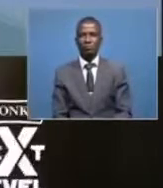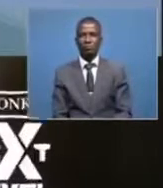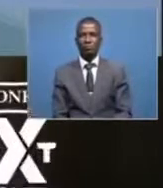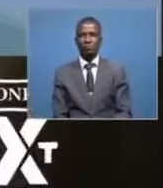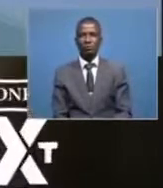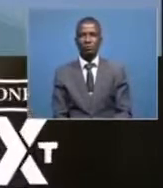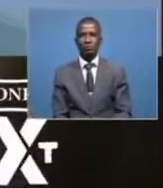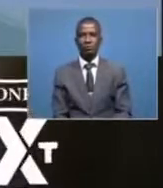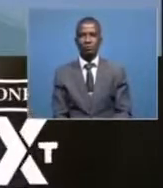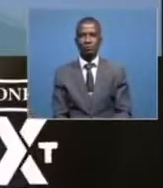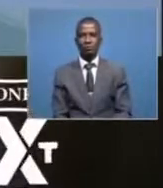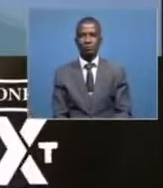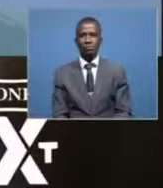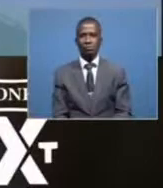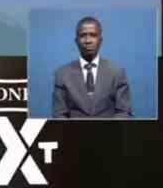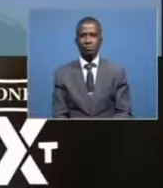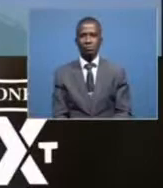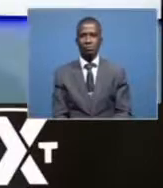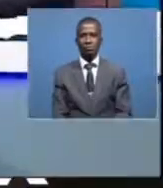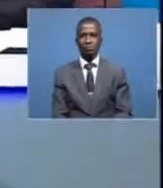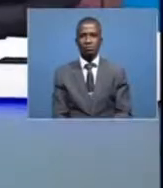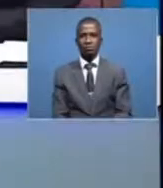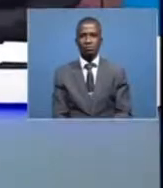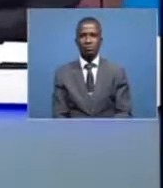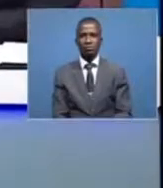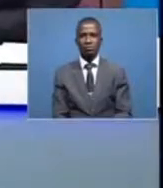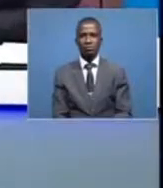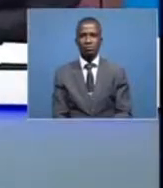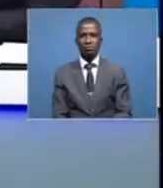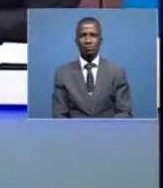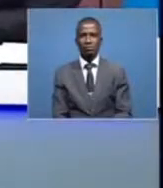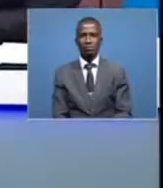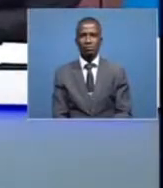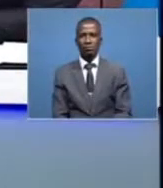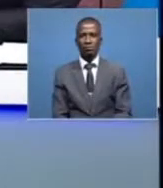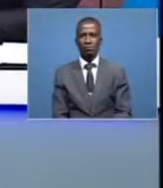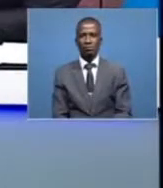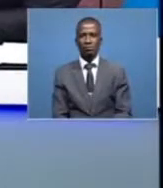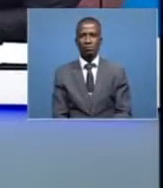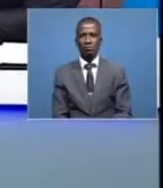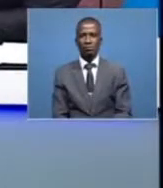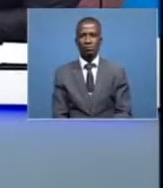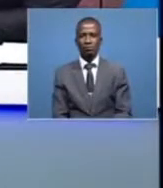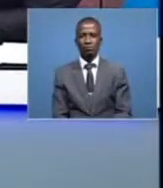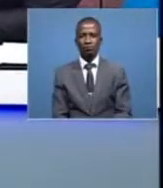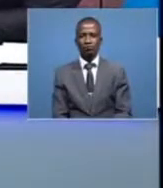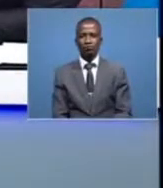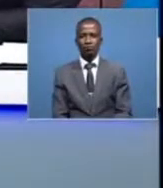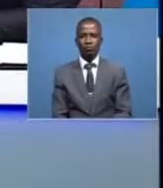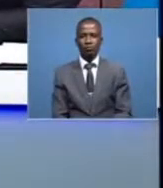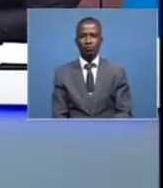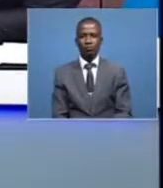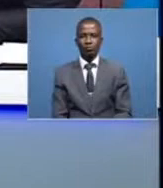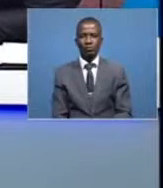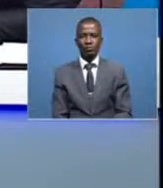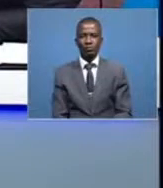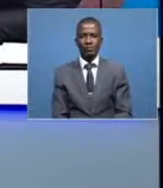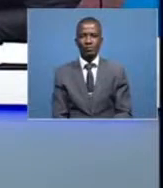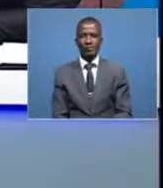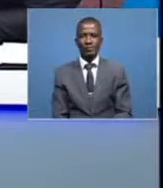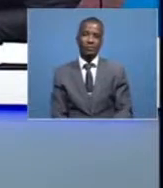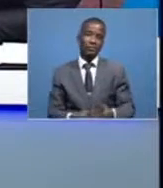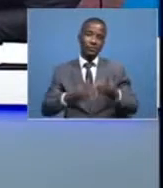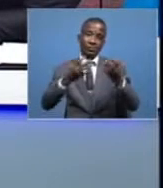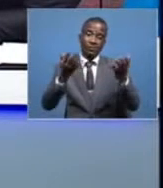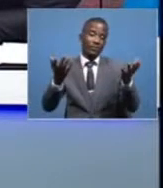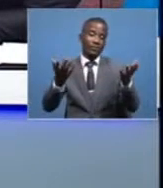are you there? Yes, John. Yes. Yes, I'm here, John. Okay. Before we went for the break and before we went back to the Supreme Court, I said that